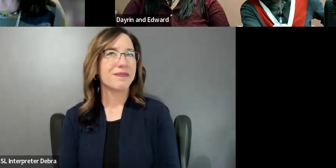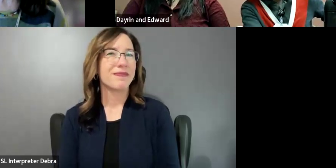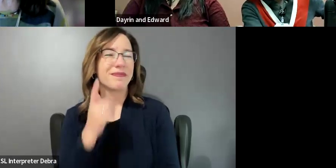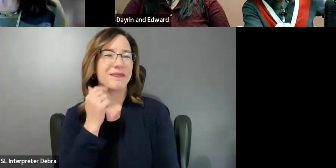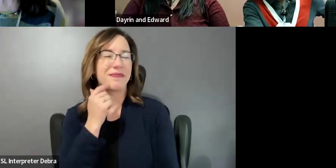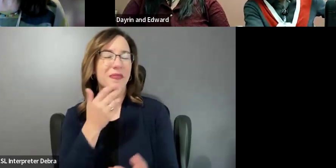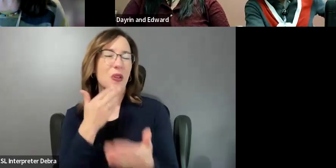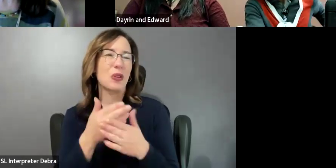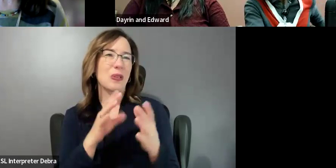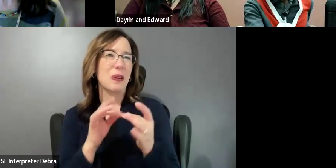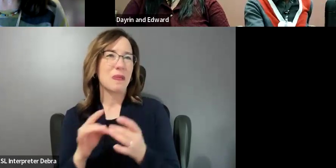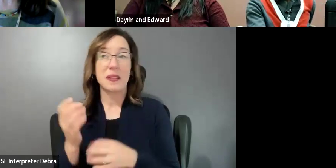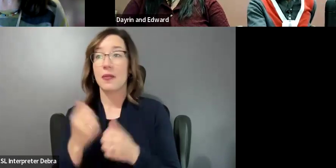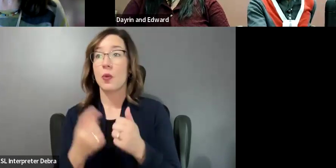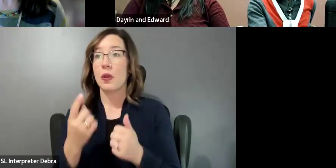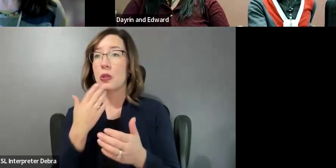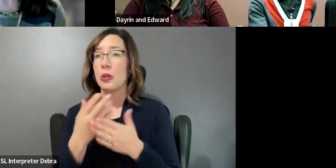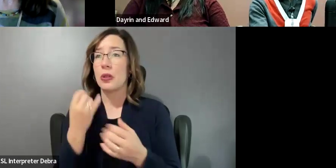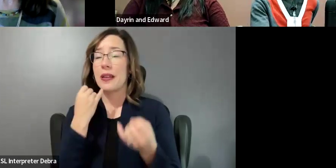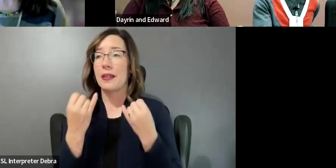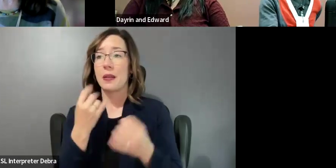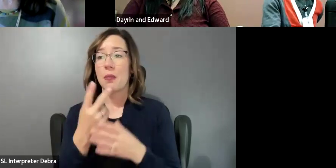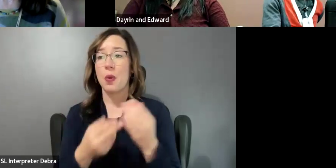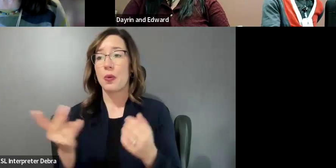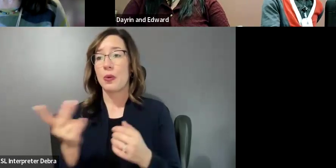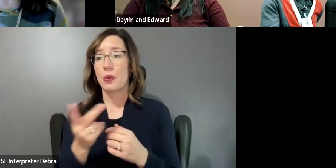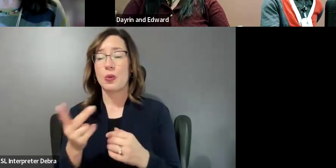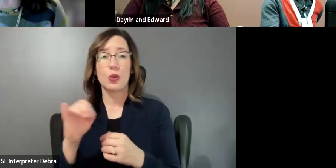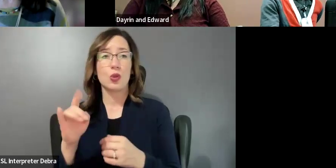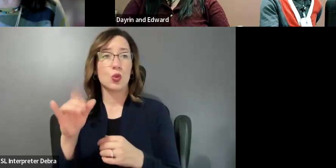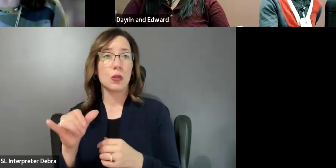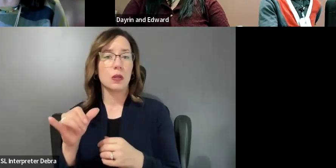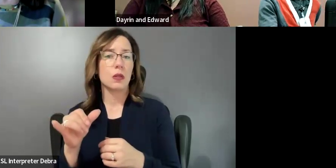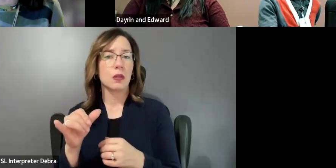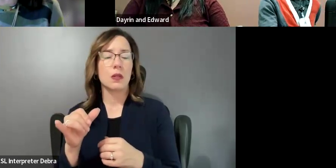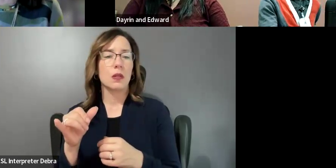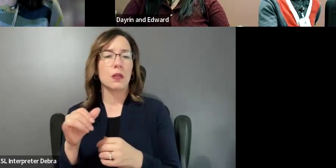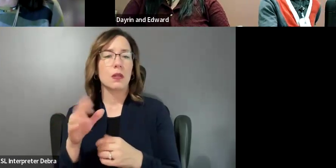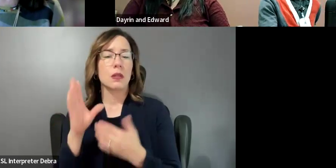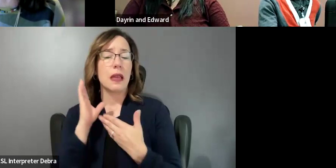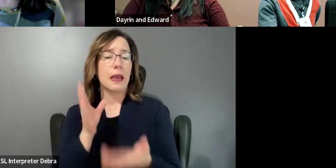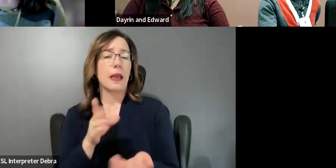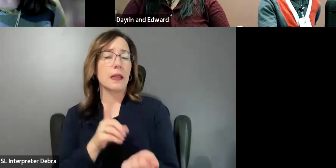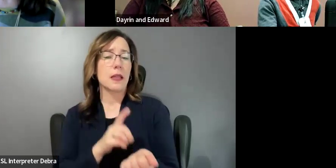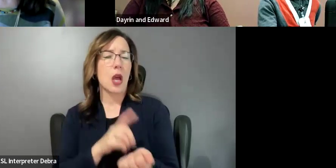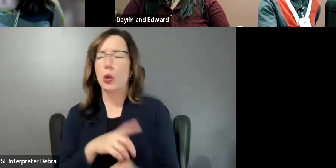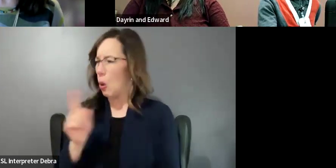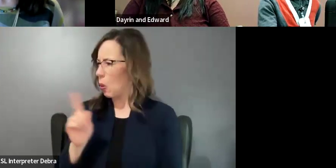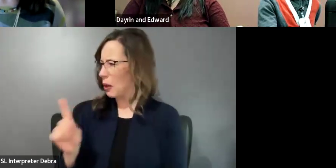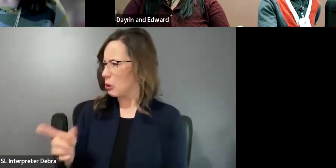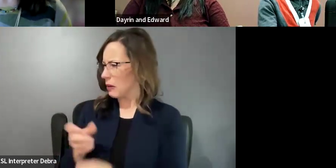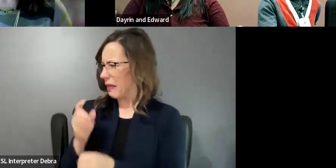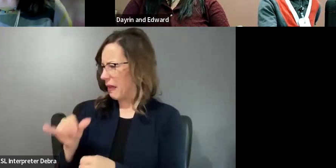Great comments, everybody. And that is a good idea. Both you, Ann and Judy, just taking them to your doctor and having the doctor say, oh, where'd you get this? This was really